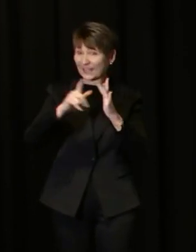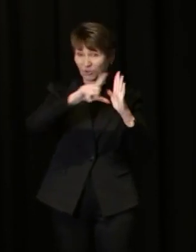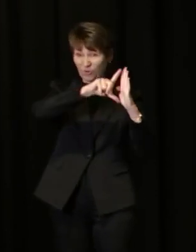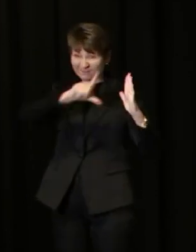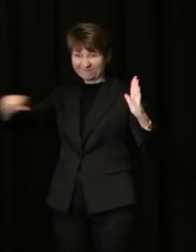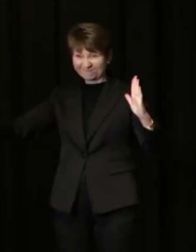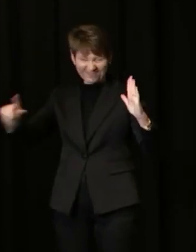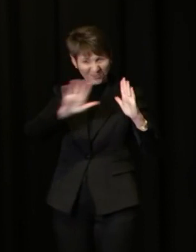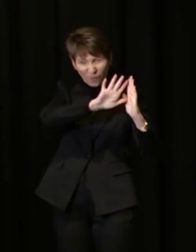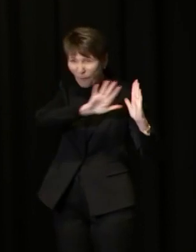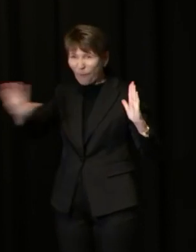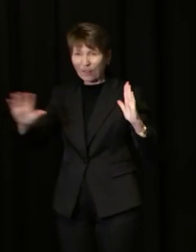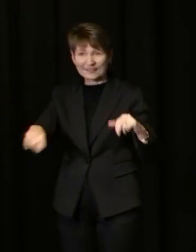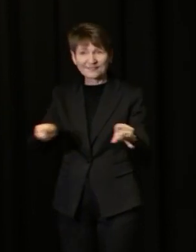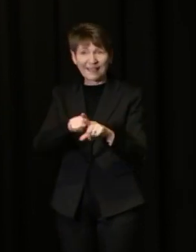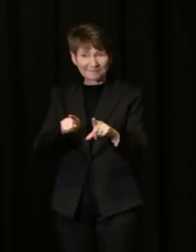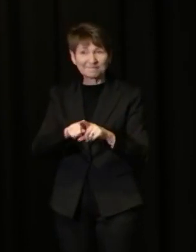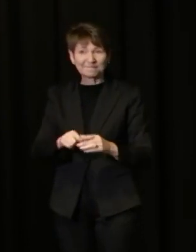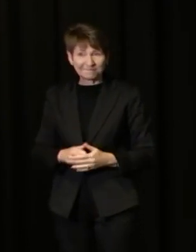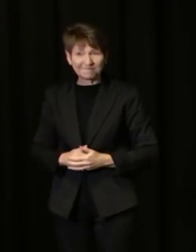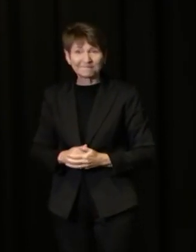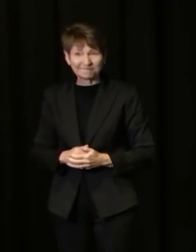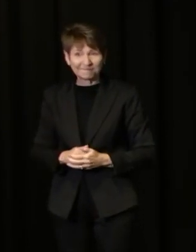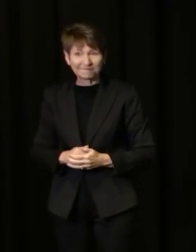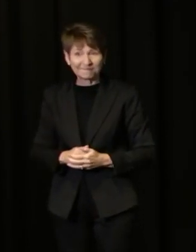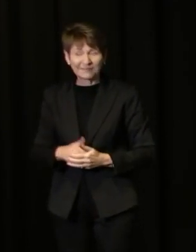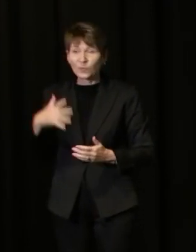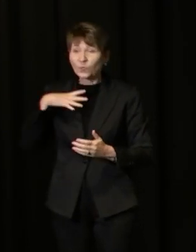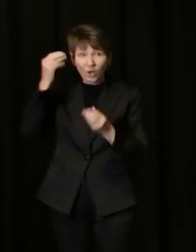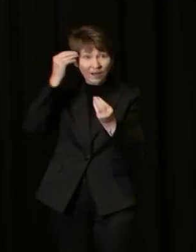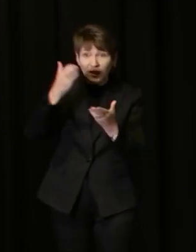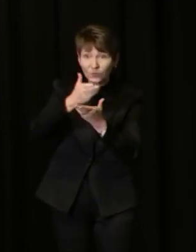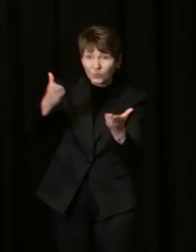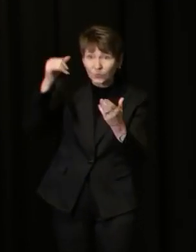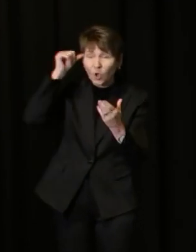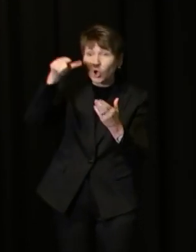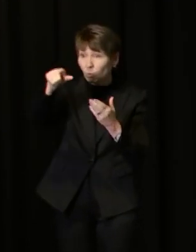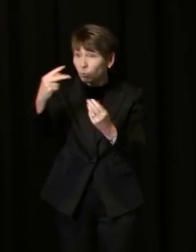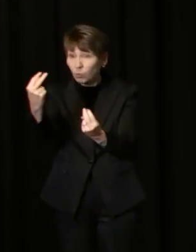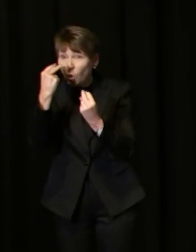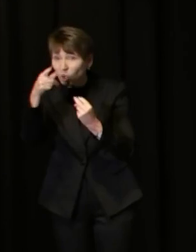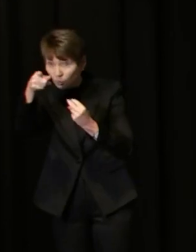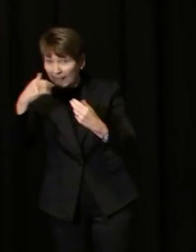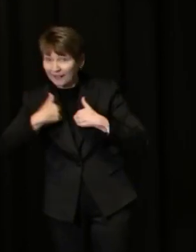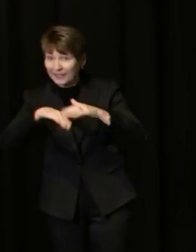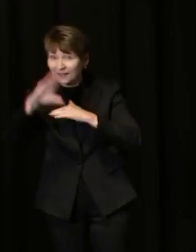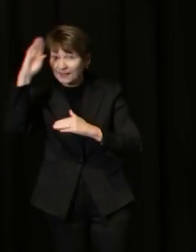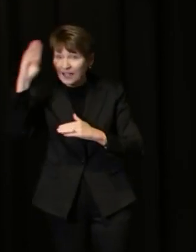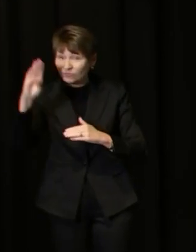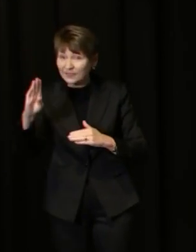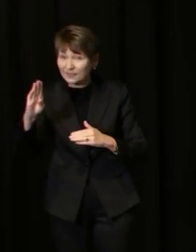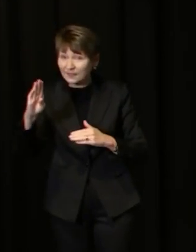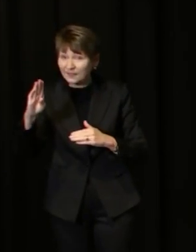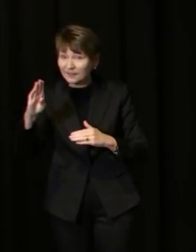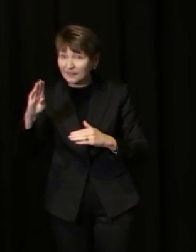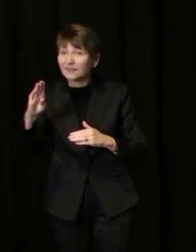one thing I wanted to call out, particularly for those watching and listening in regional Victoria. One of the consequences of